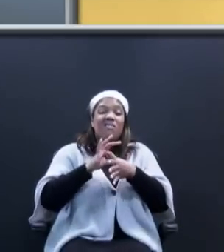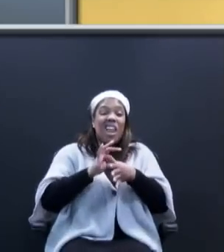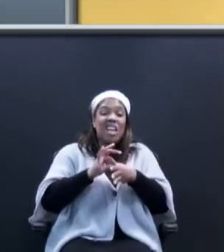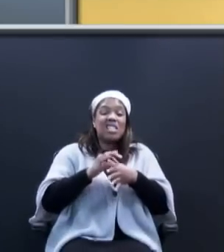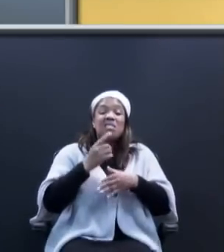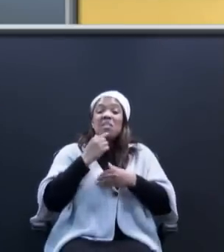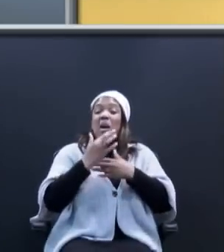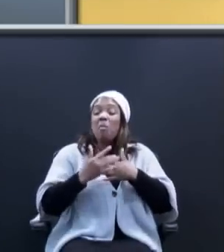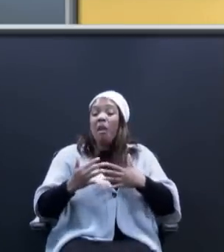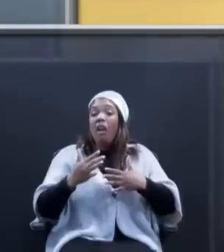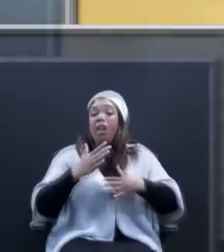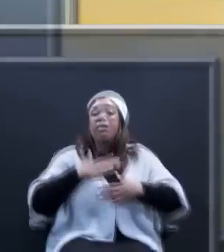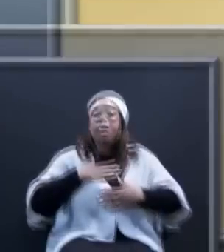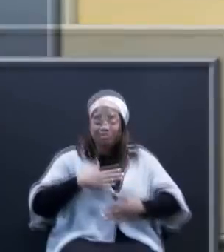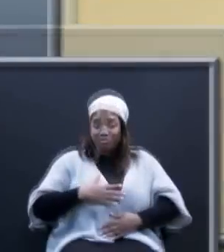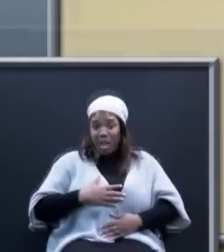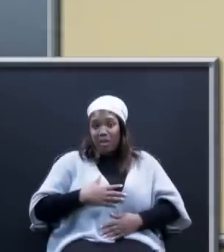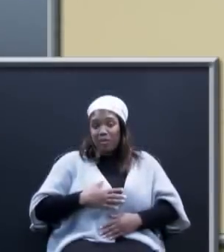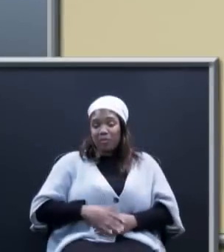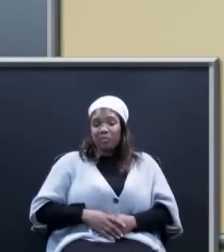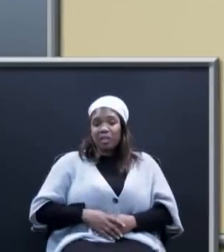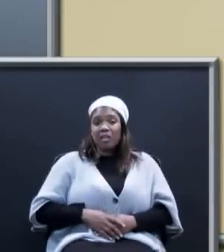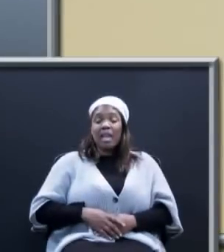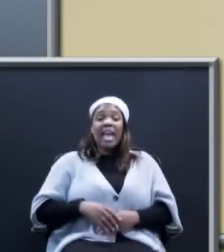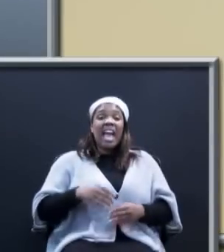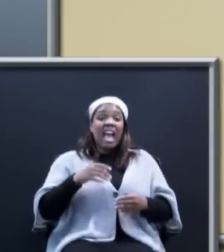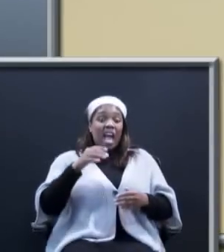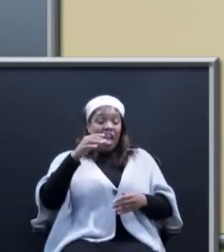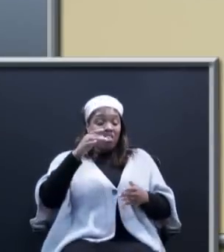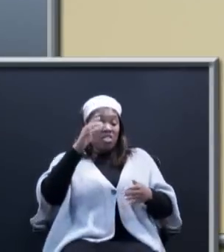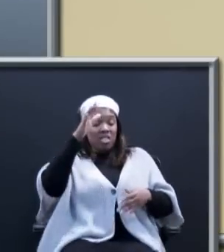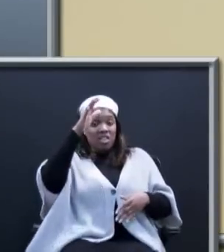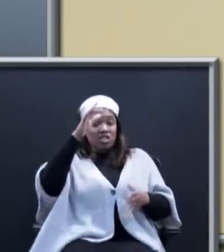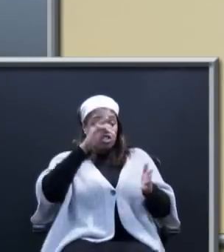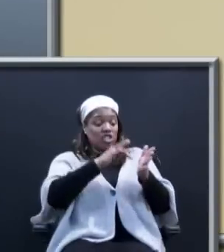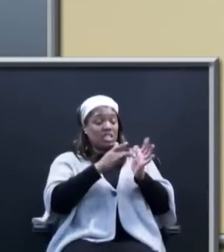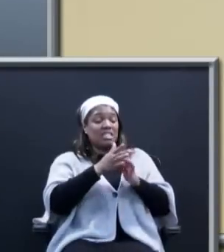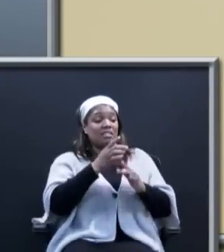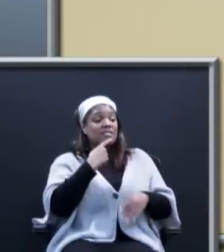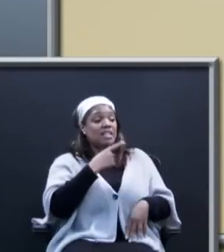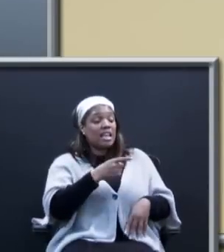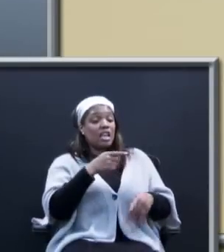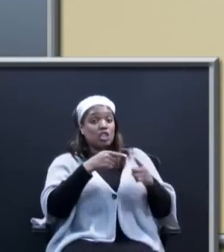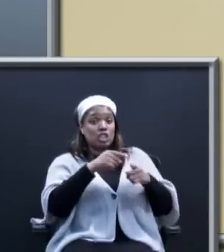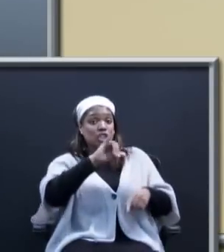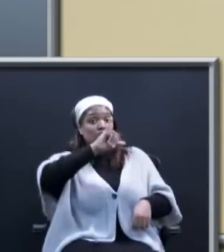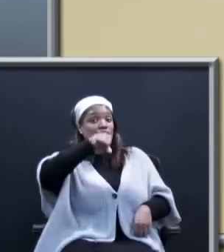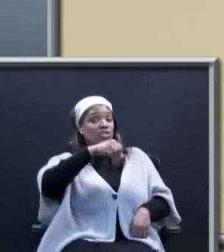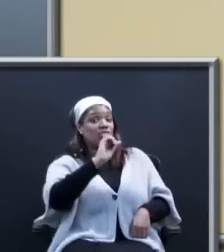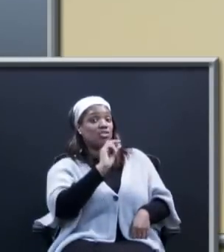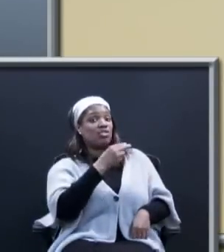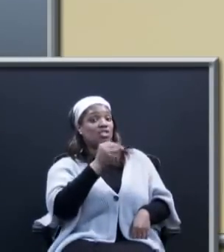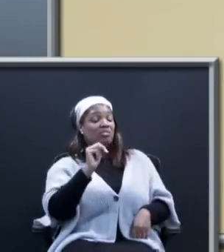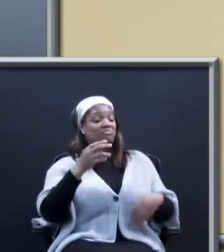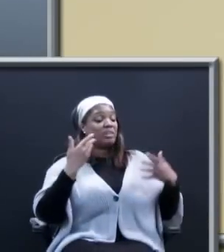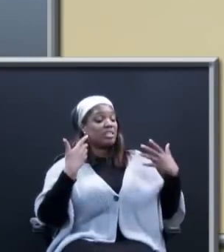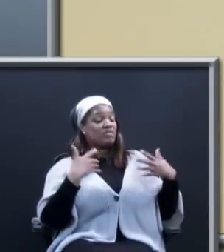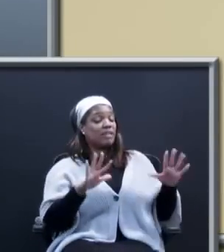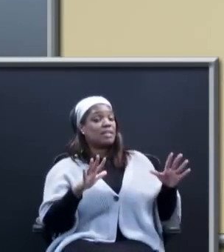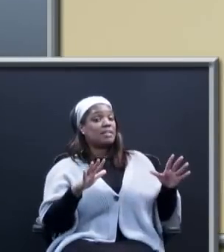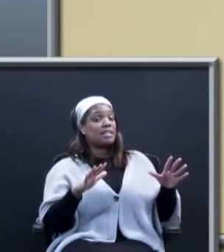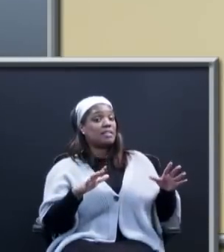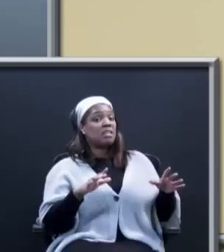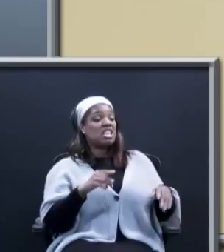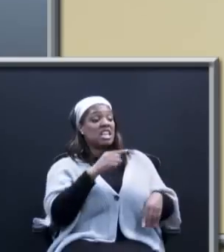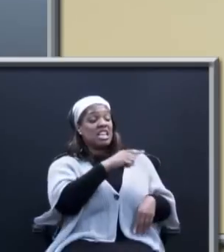it. And he said unto me, it is done. I am Alpha and Omega, the beginning and the end. I will give unto him that